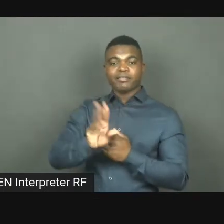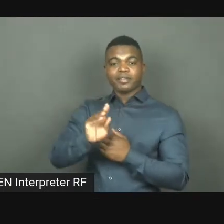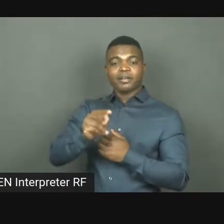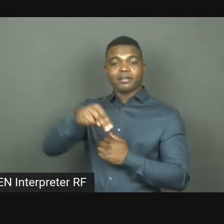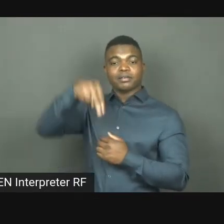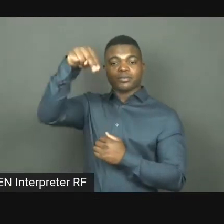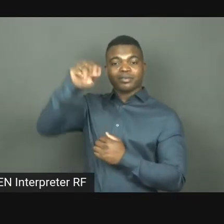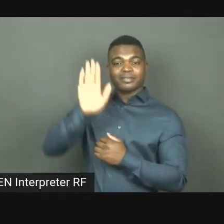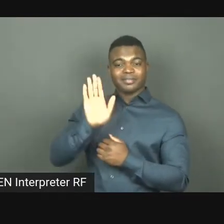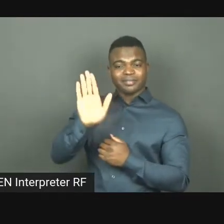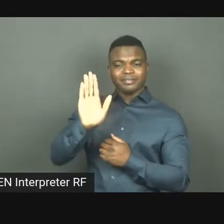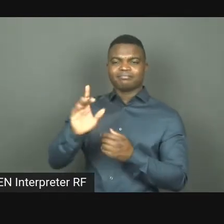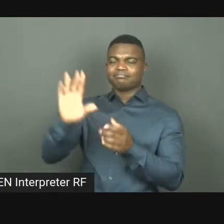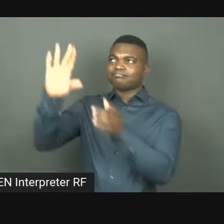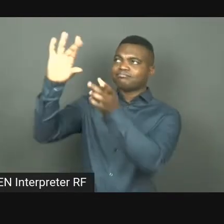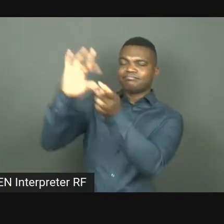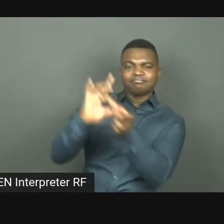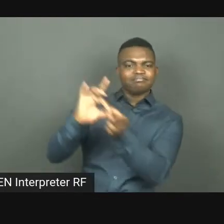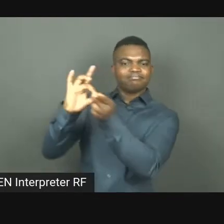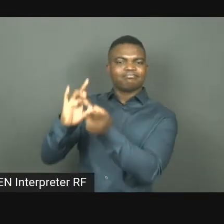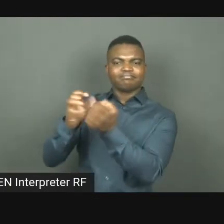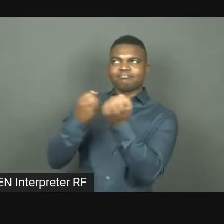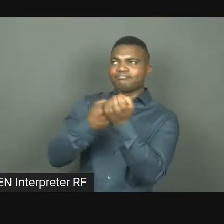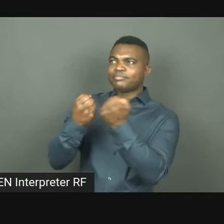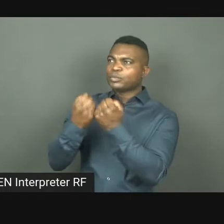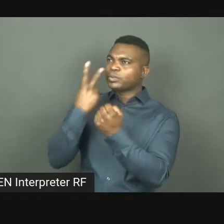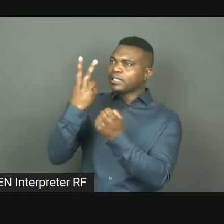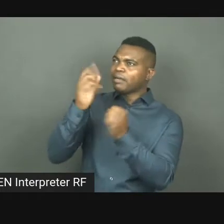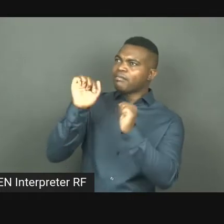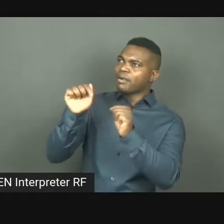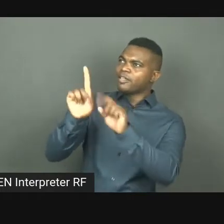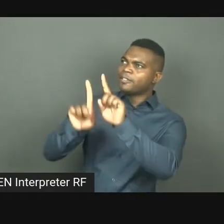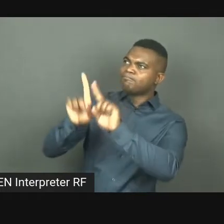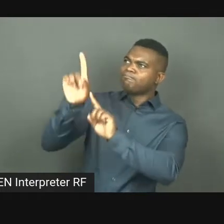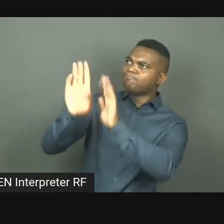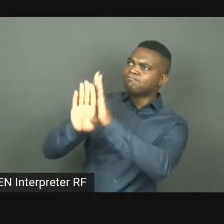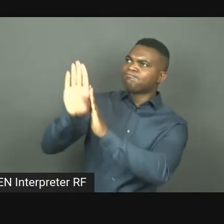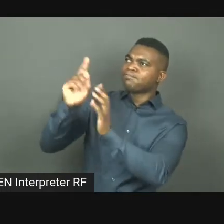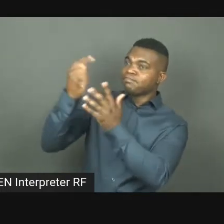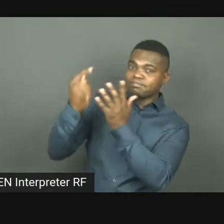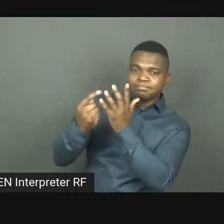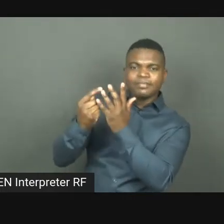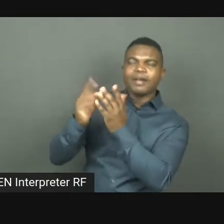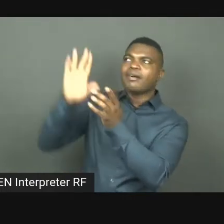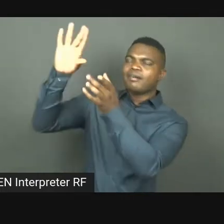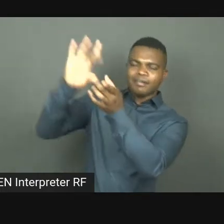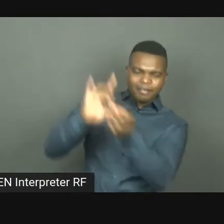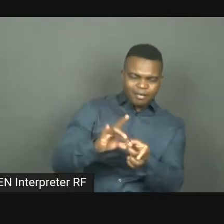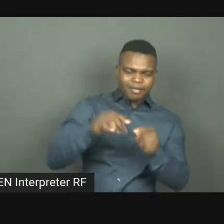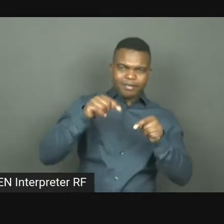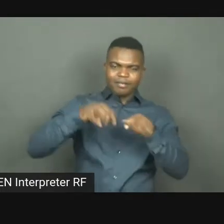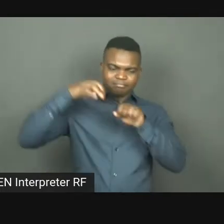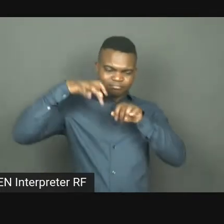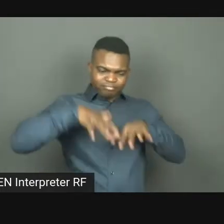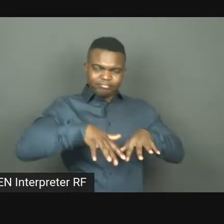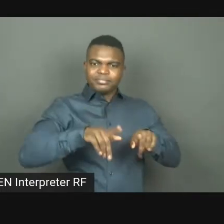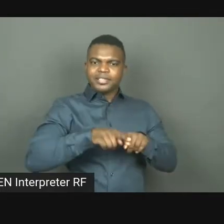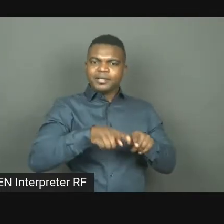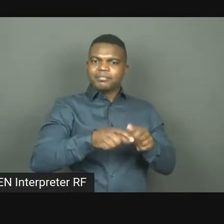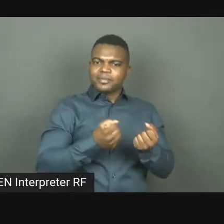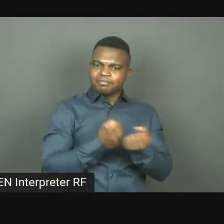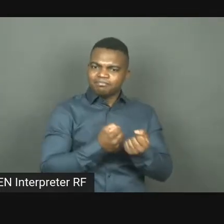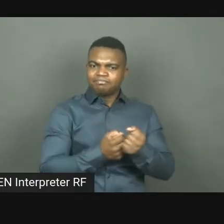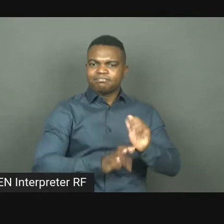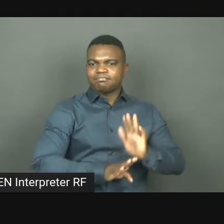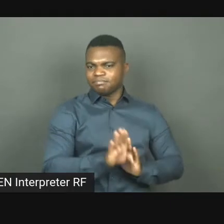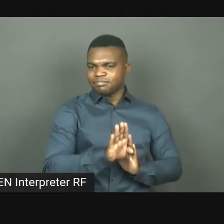that I've laid out, this kind of survey of the lessons we've learned, sometimes hard-learned lessons in the